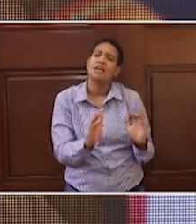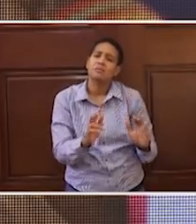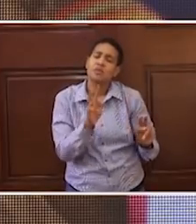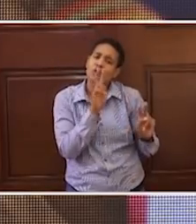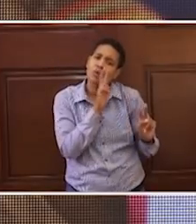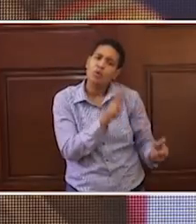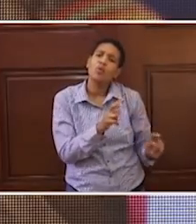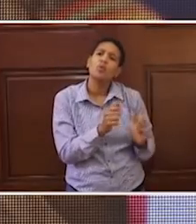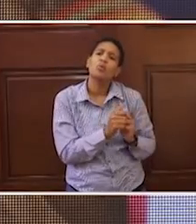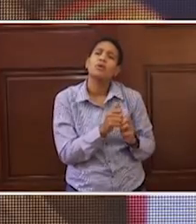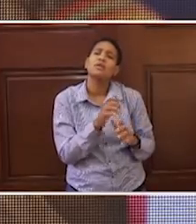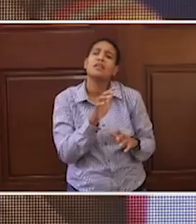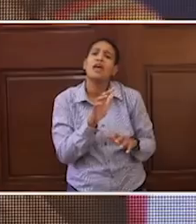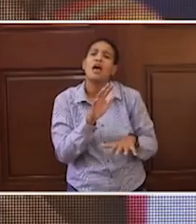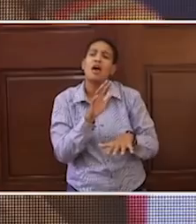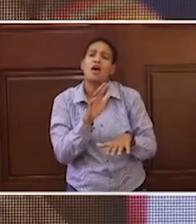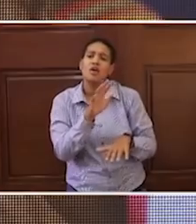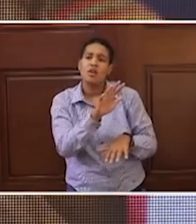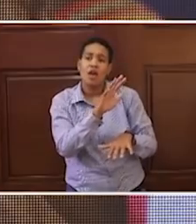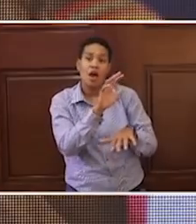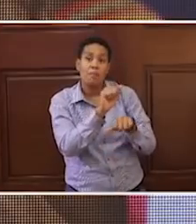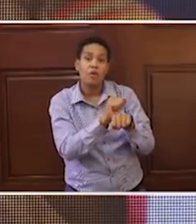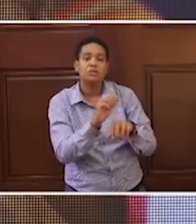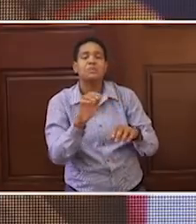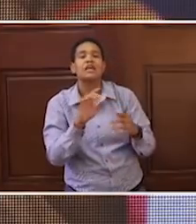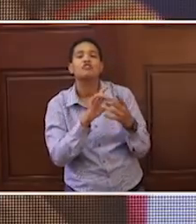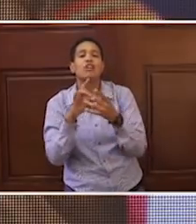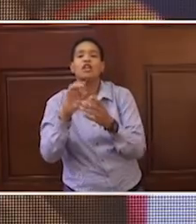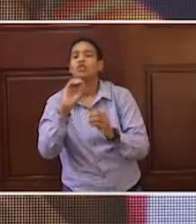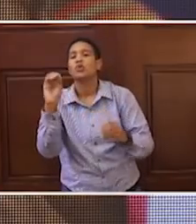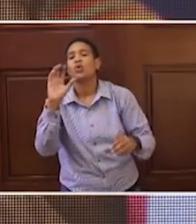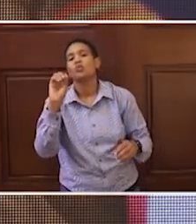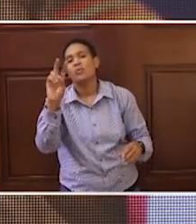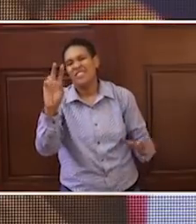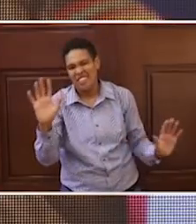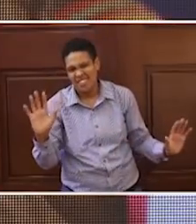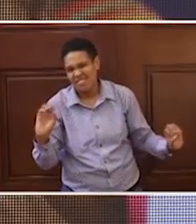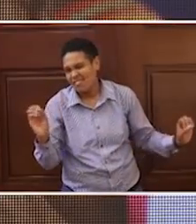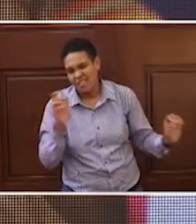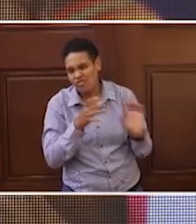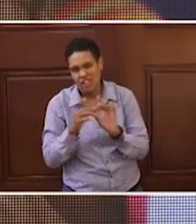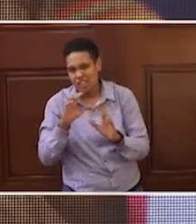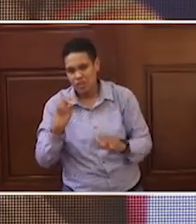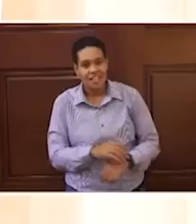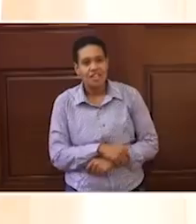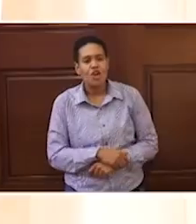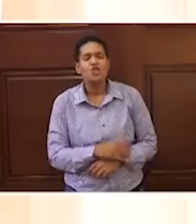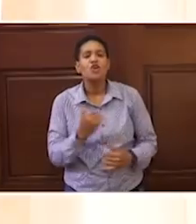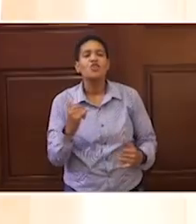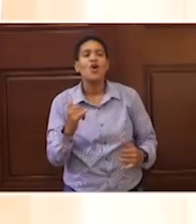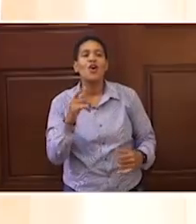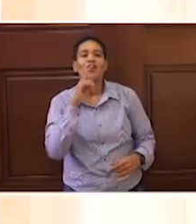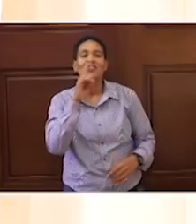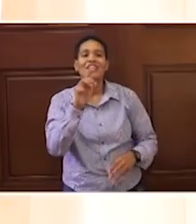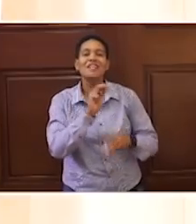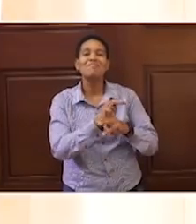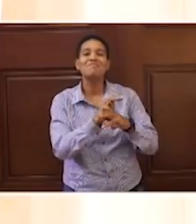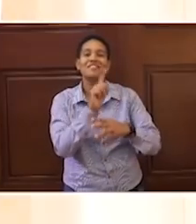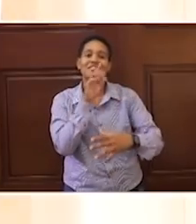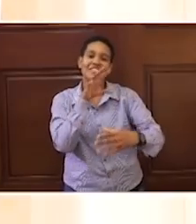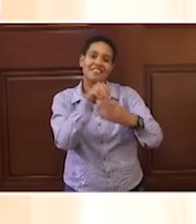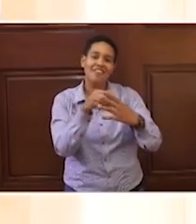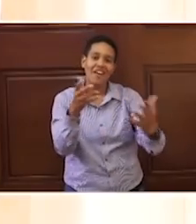treat with the appointments that are non-COVID related. Indeed. Thank you so much, Mr. Prime Minister, for that. Let's get the ministers